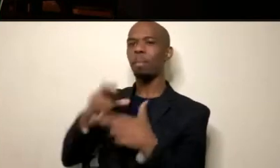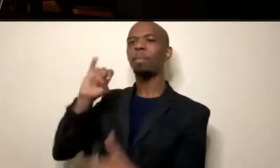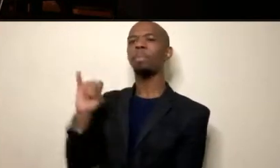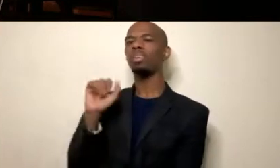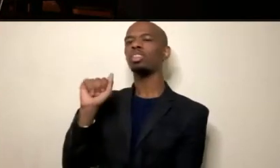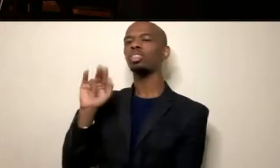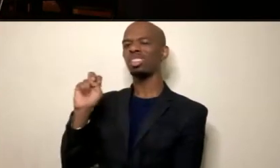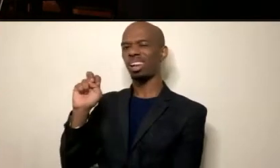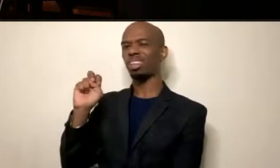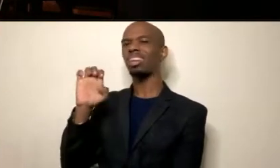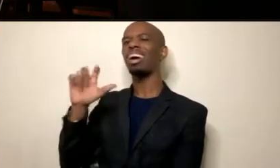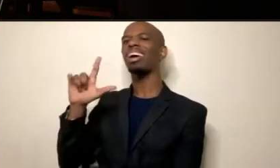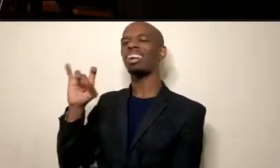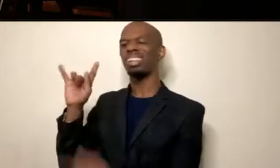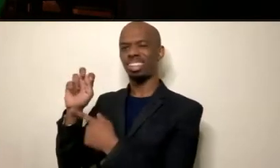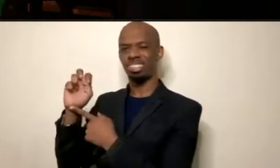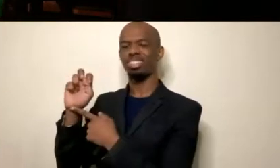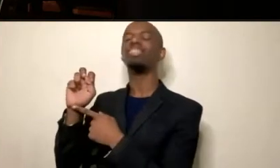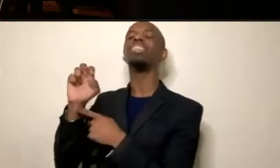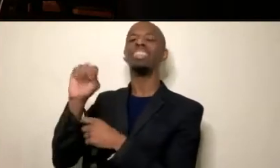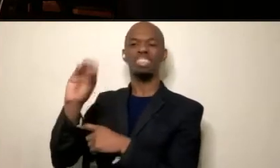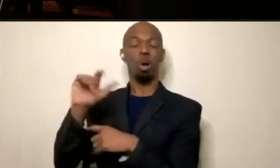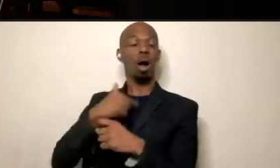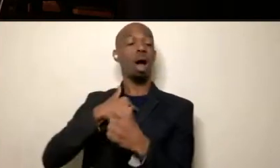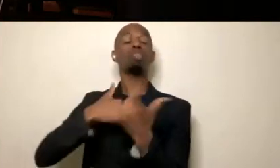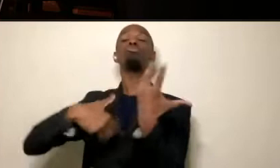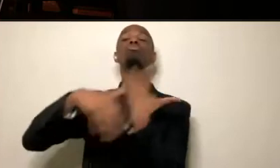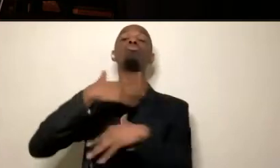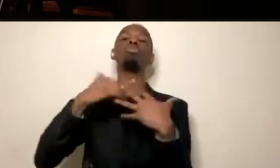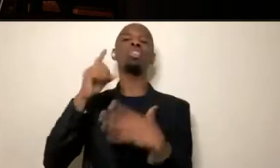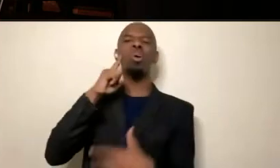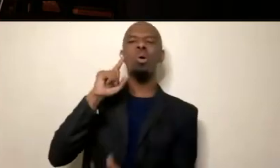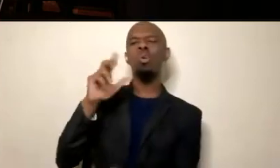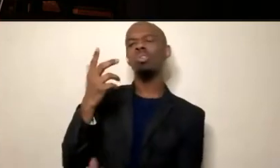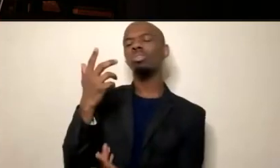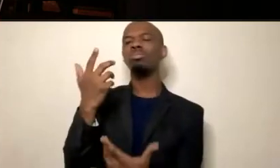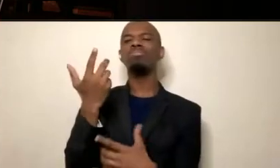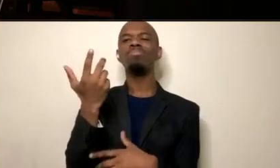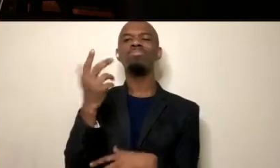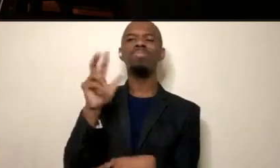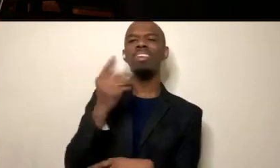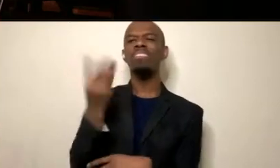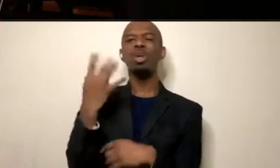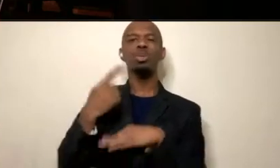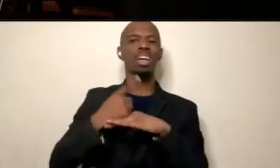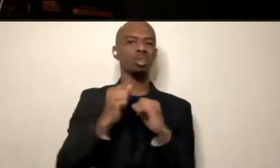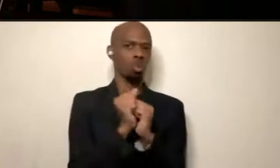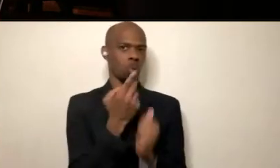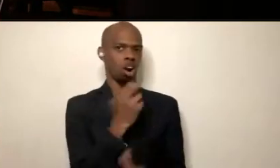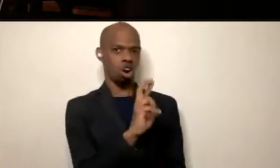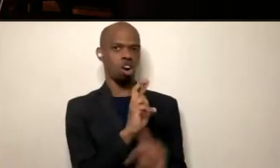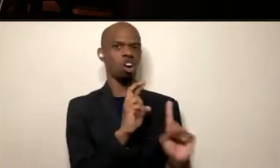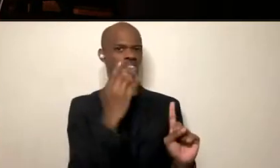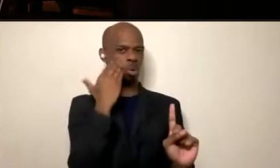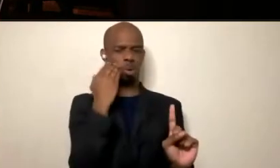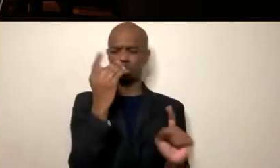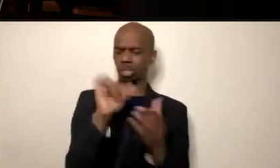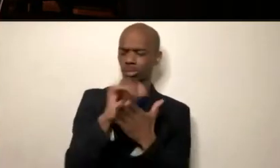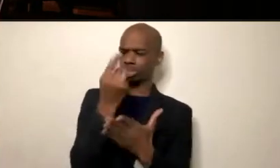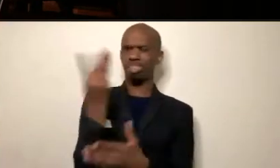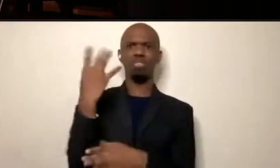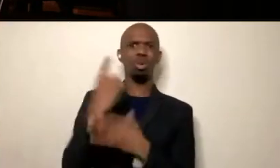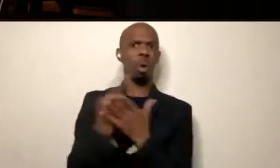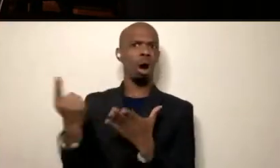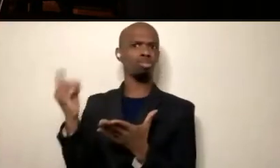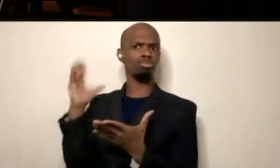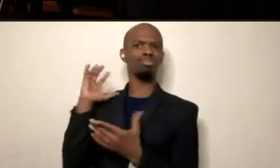her a couple of weeks ago. And then just hearing about the moon, and I have a great-great-grandson. I'm